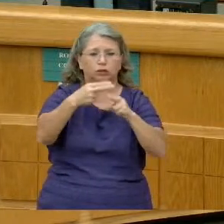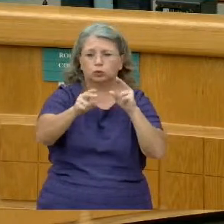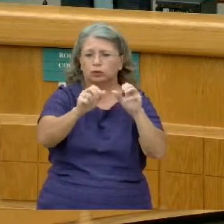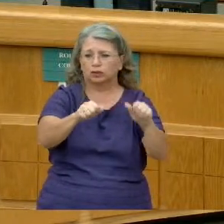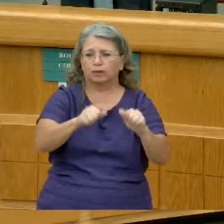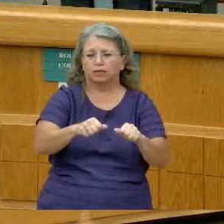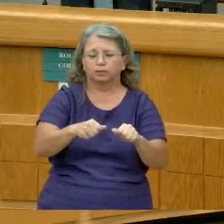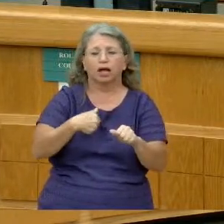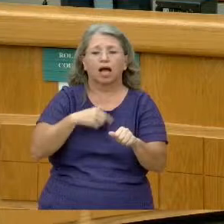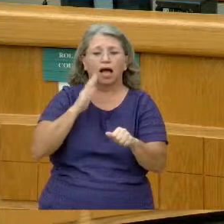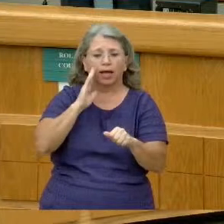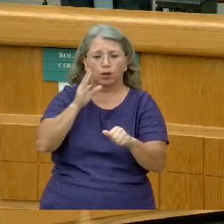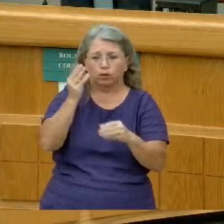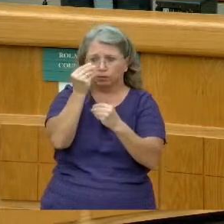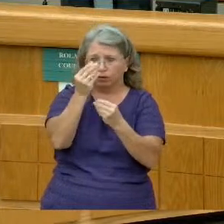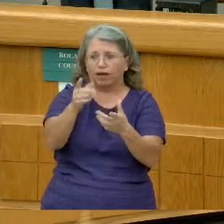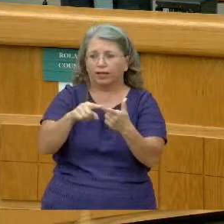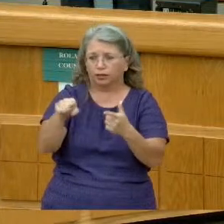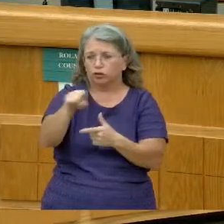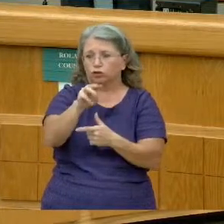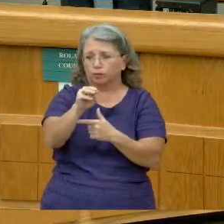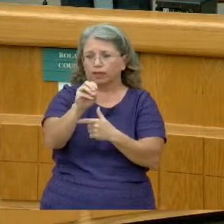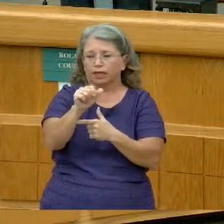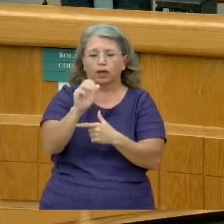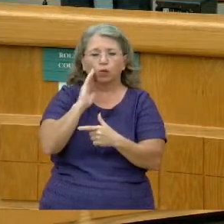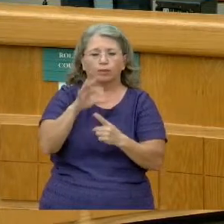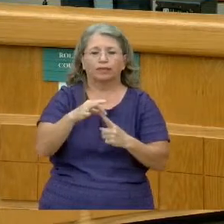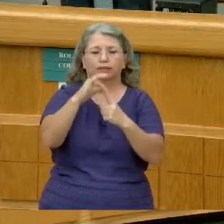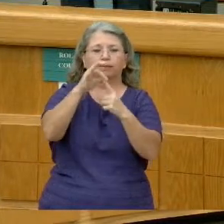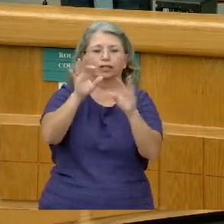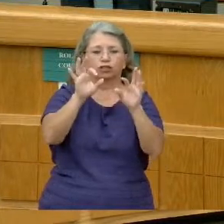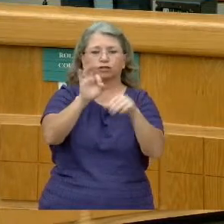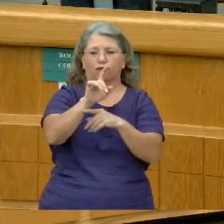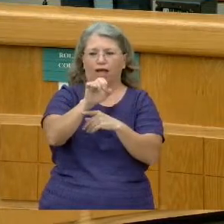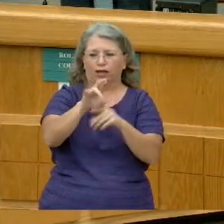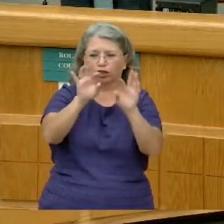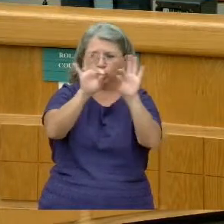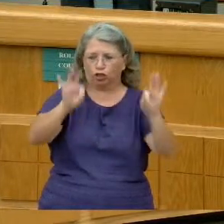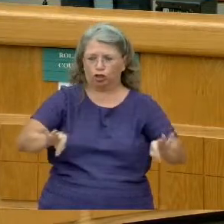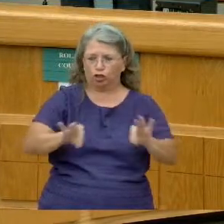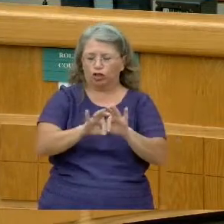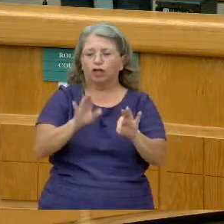sure and release it to the media. This will be a special flyer that will tell people how to sign up.